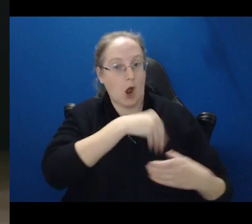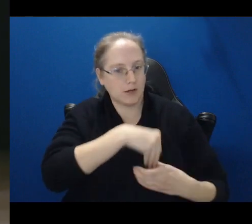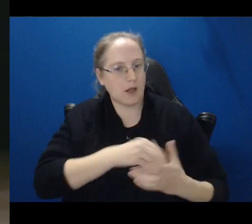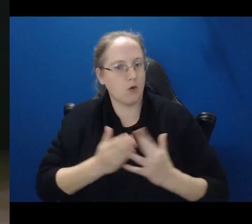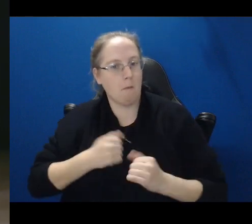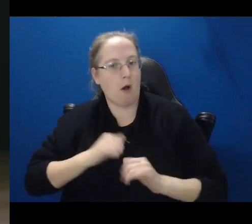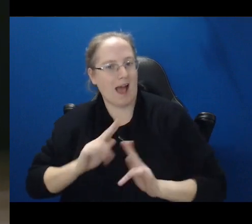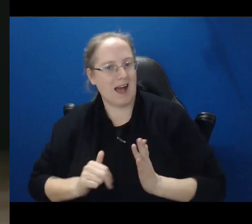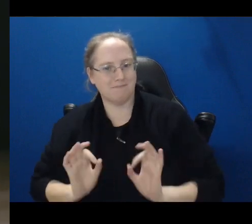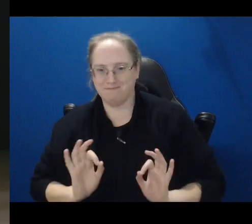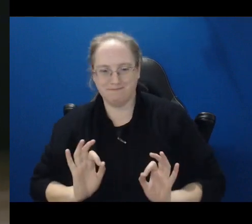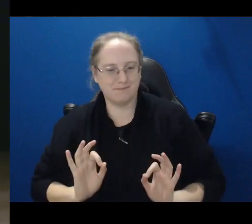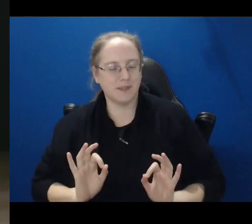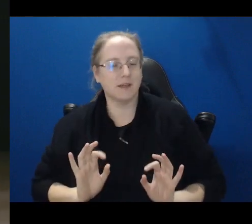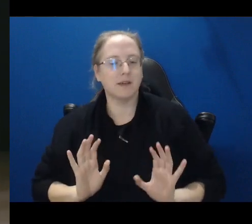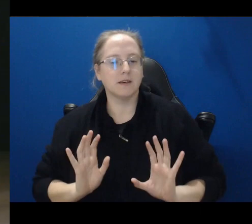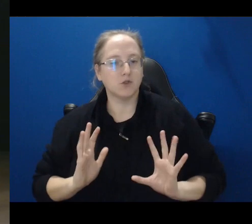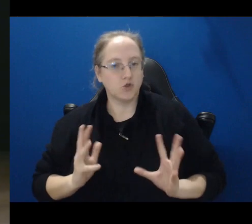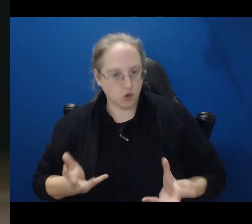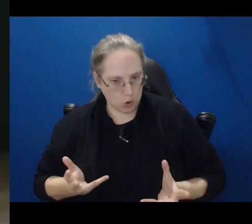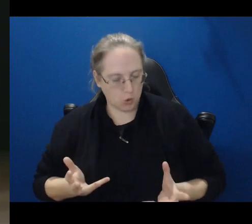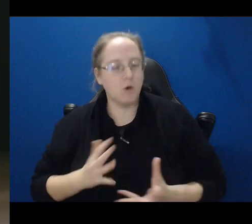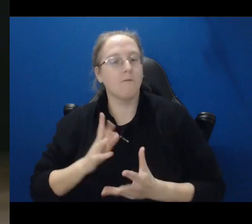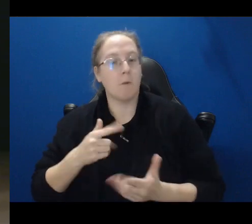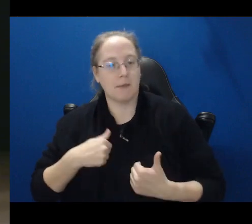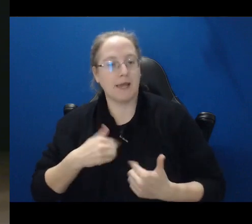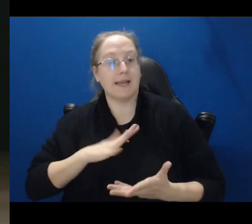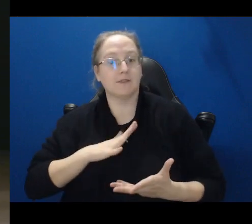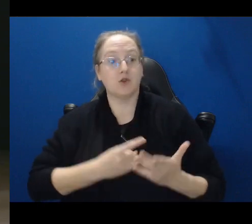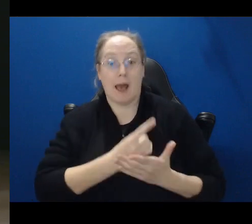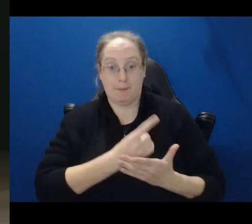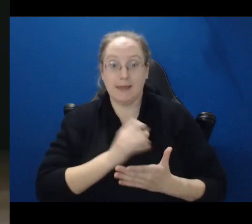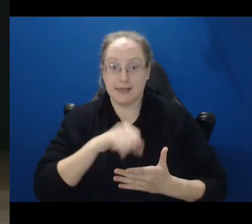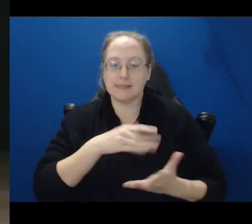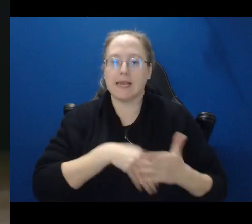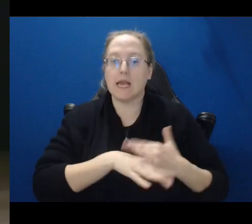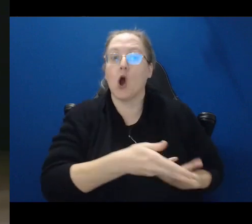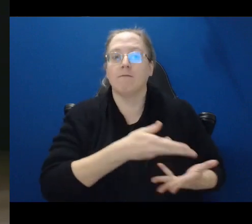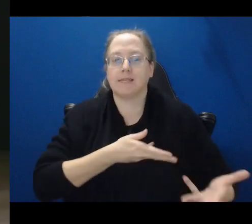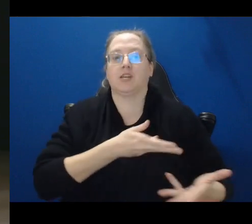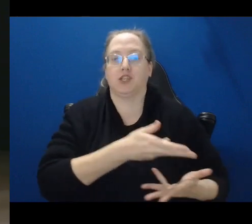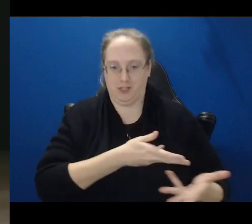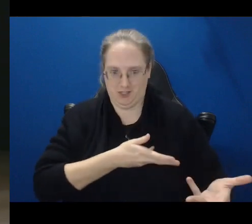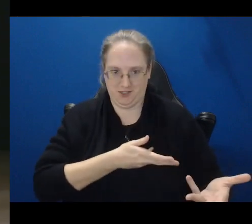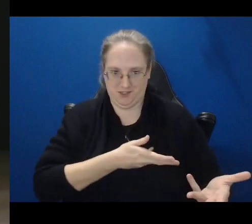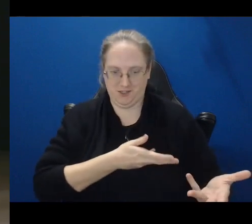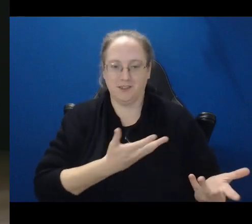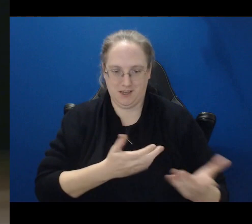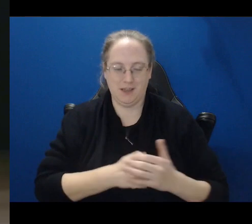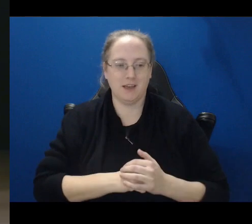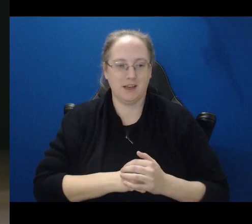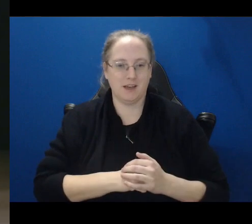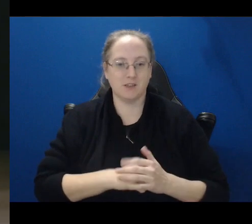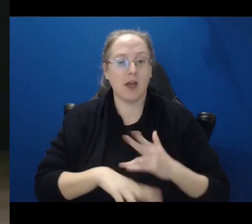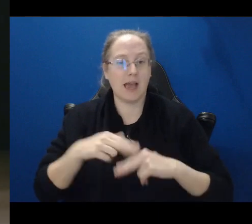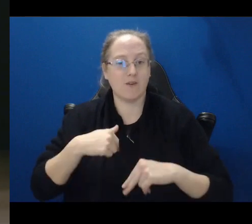So for me, it has to be a conversation, and if I'm going to address this, dig back into the archives